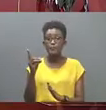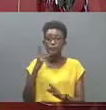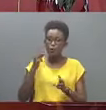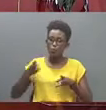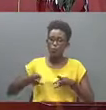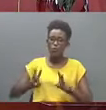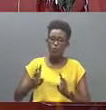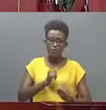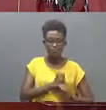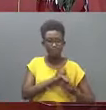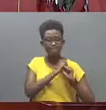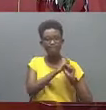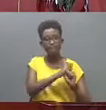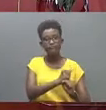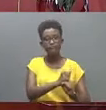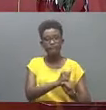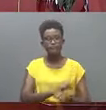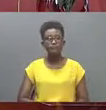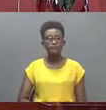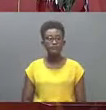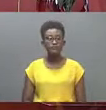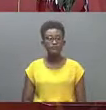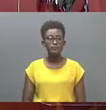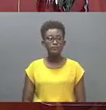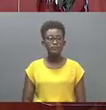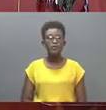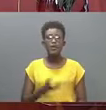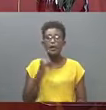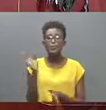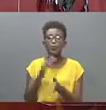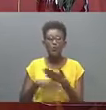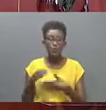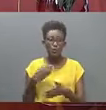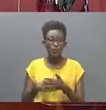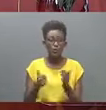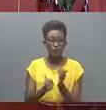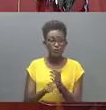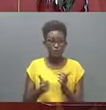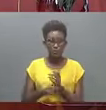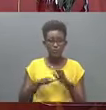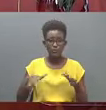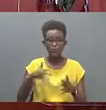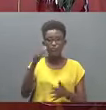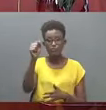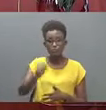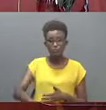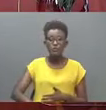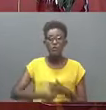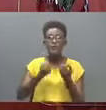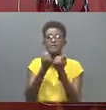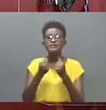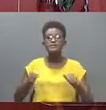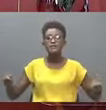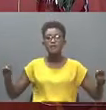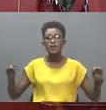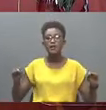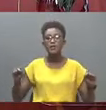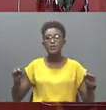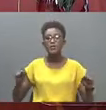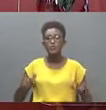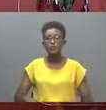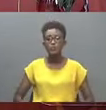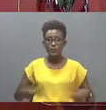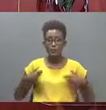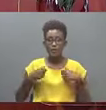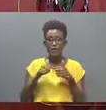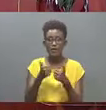resilience. Dufite ubushobozi bwo guhora duhagaze. In every situation. Mu buryo bwo ari bwo bwose. To survive and thrive. Kugira ngo tubeho kandi dutere imbere. Even with the help